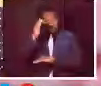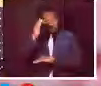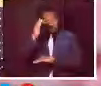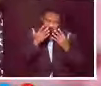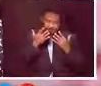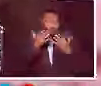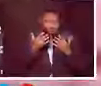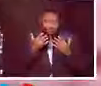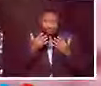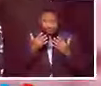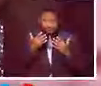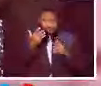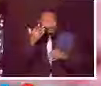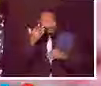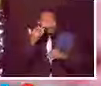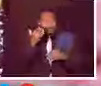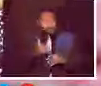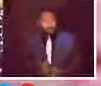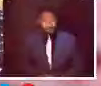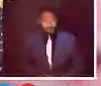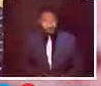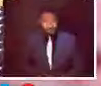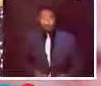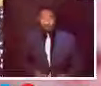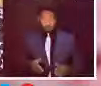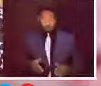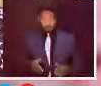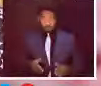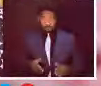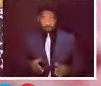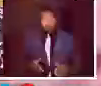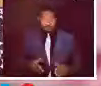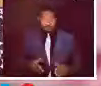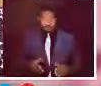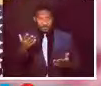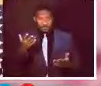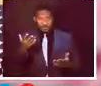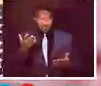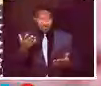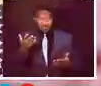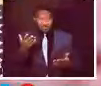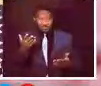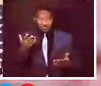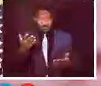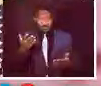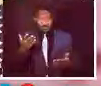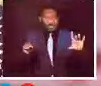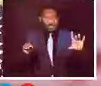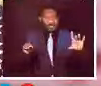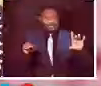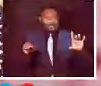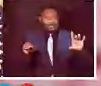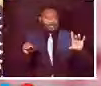pa. Afenyo maken crazy comments match say me watch no yi pa na the minority for no krompo de say